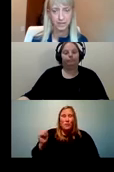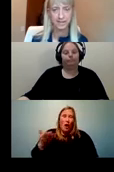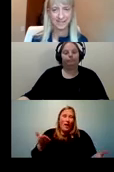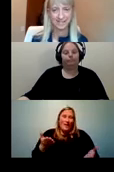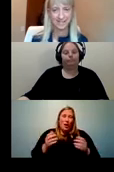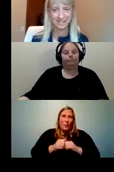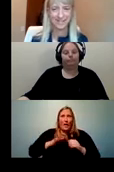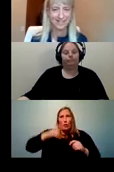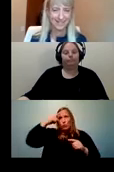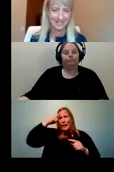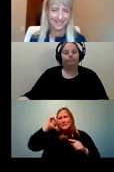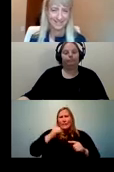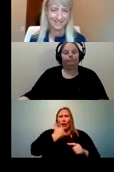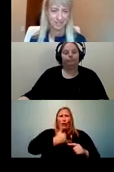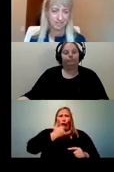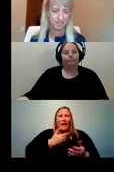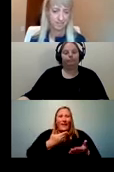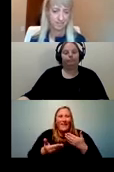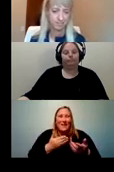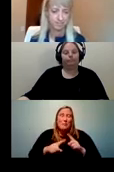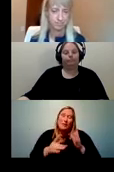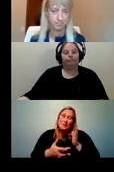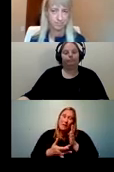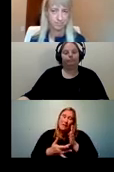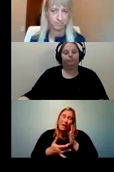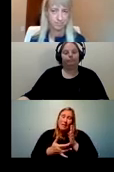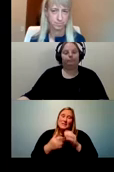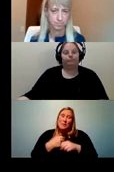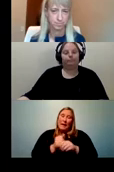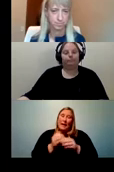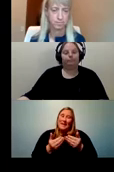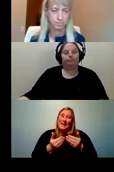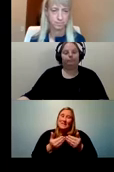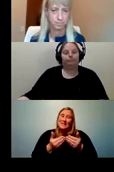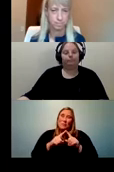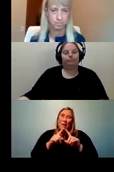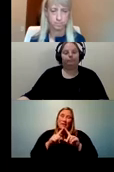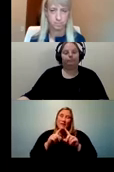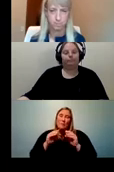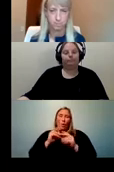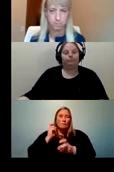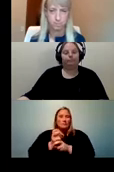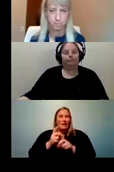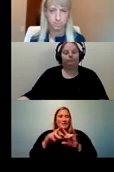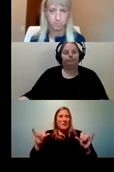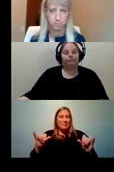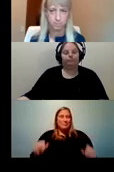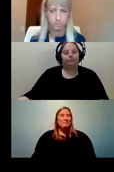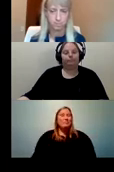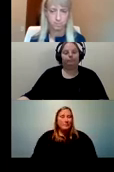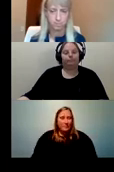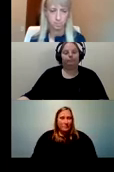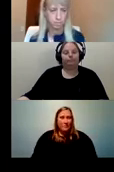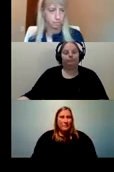all. But technology definitely does make it easier and also more difficult. Makes it more important for us to